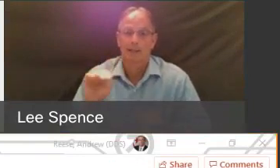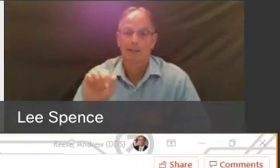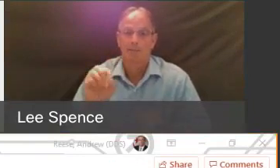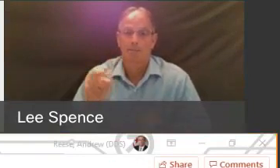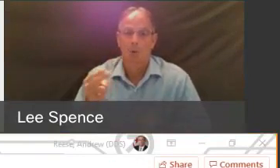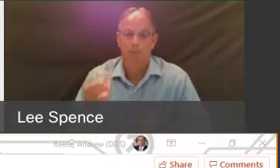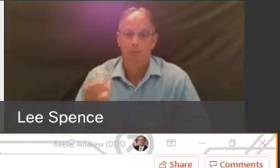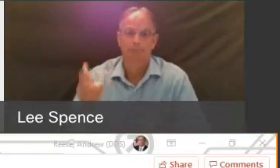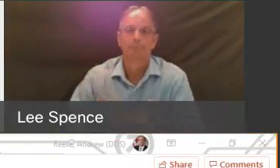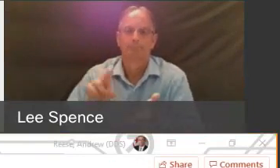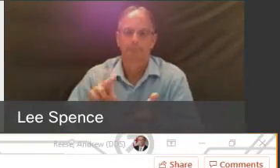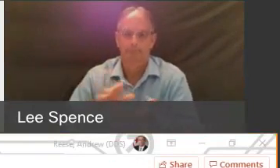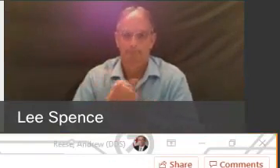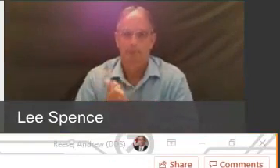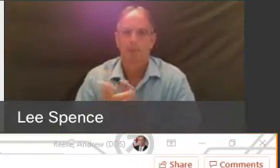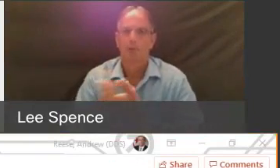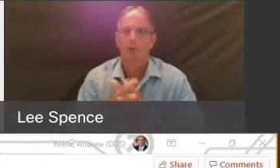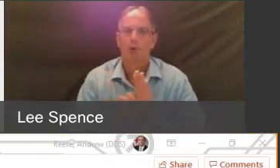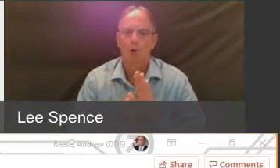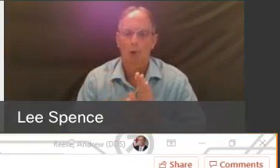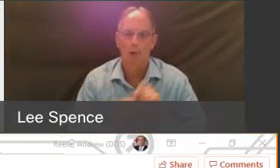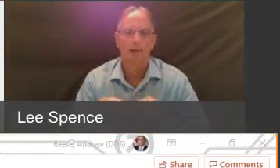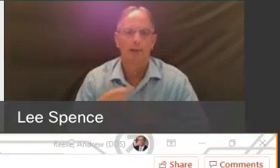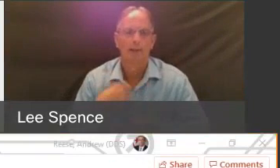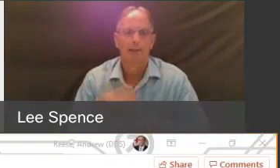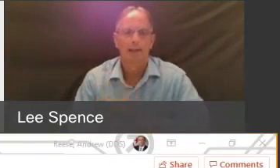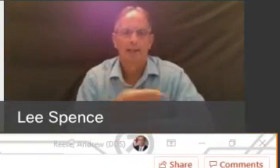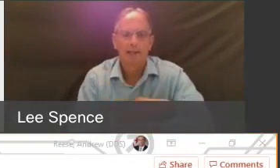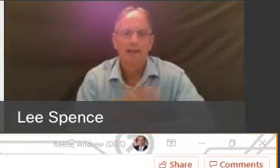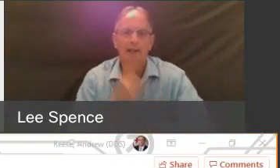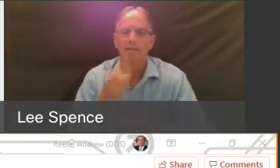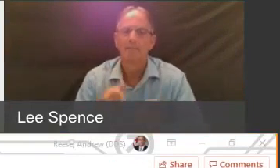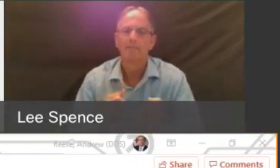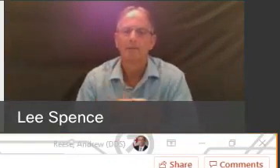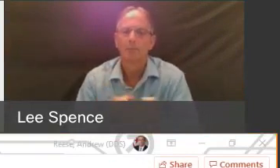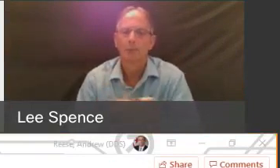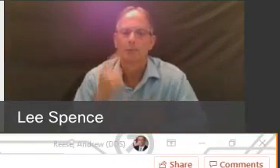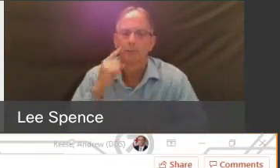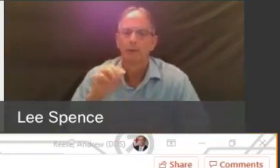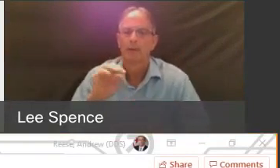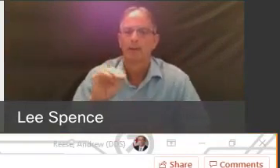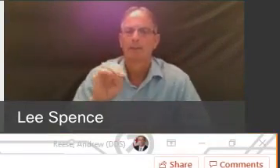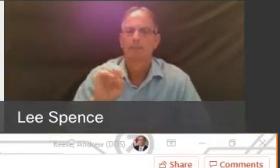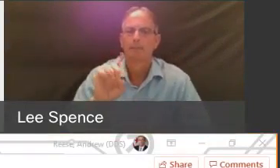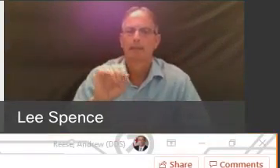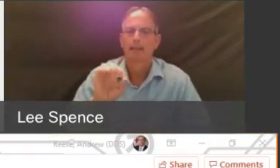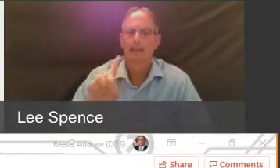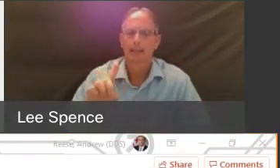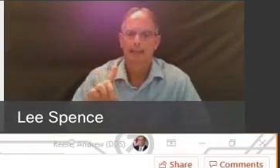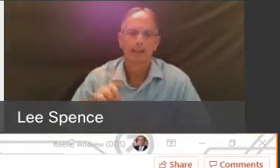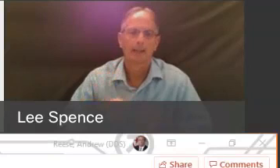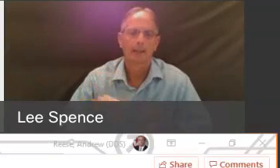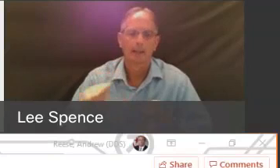year. And it has enhanced Medicaid funding for home and community-based services.